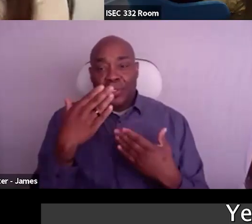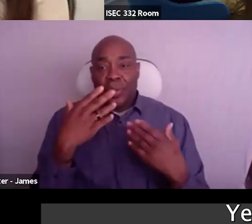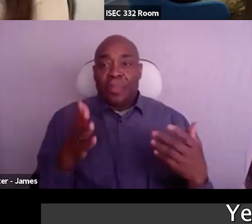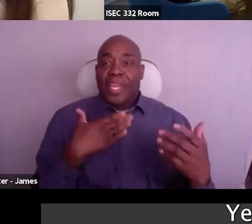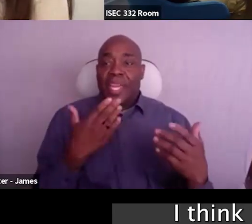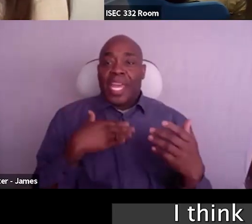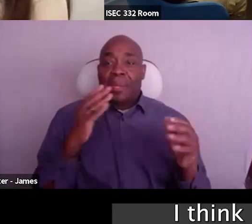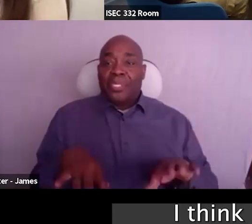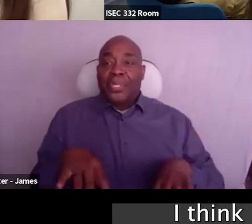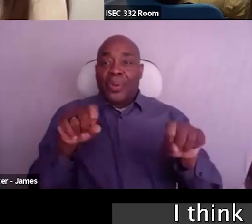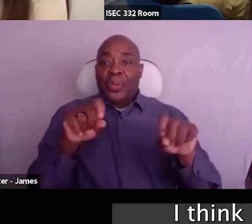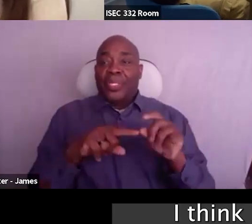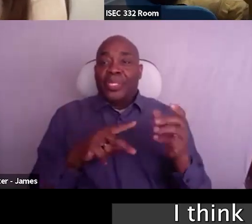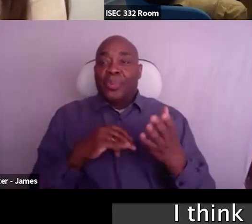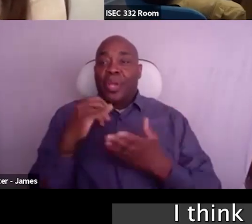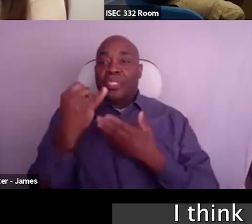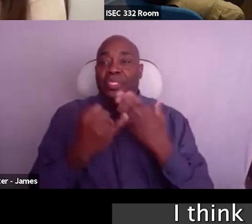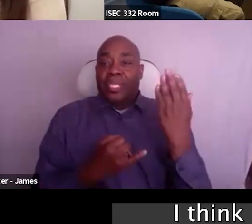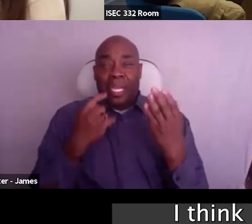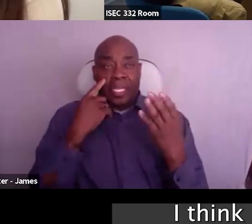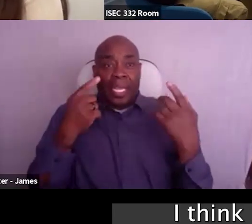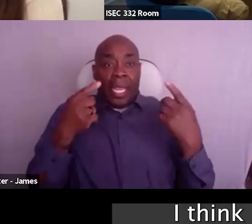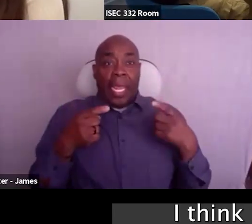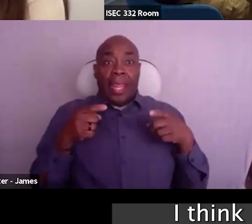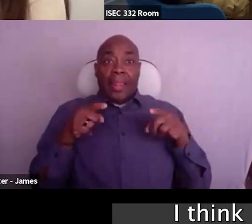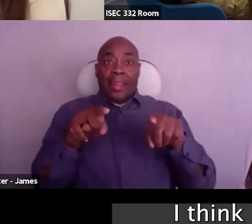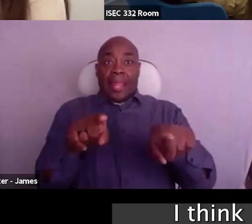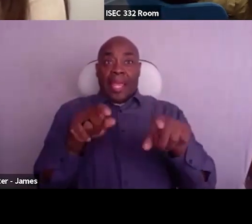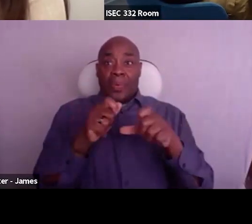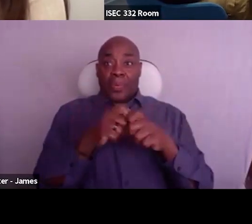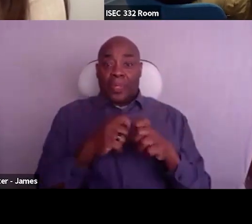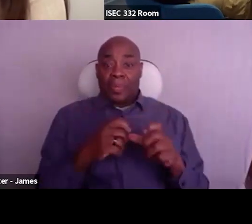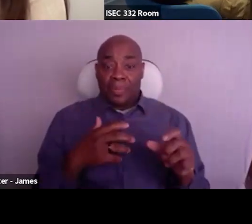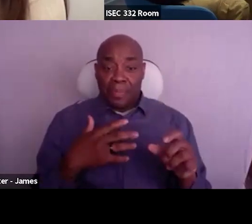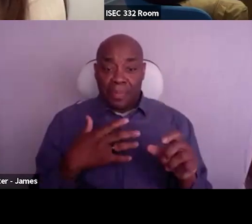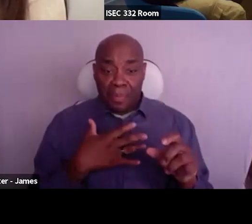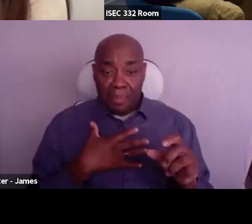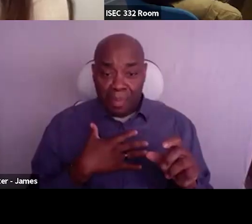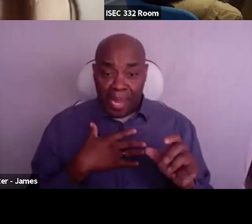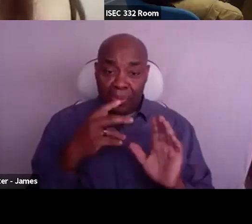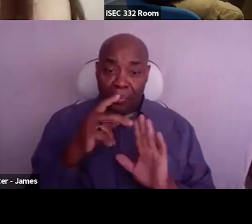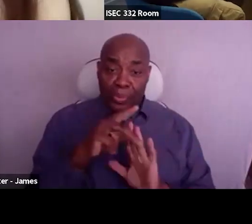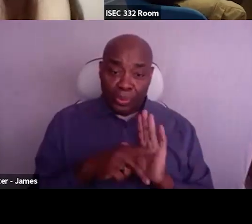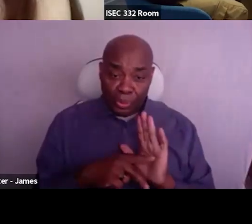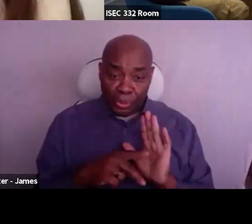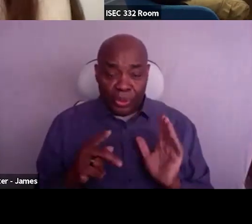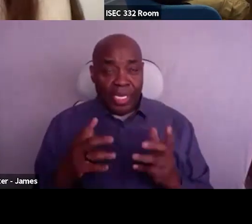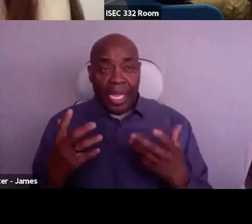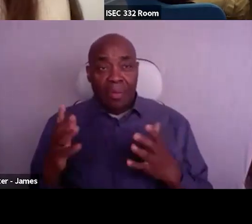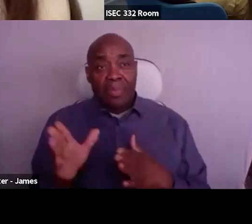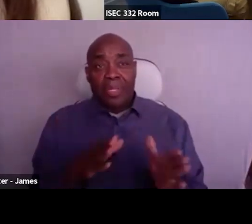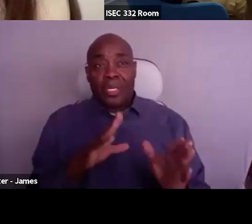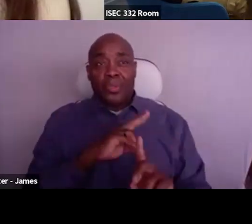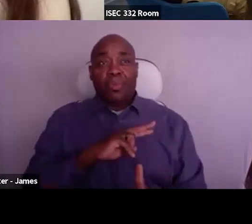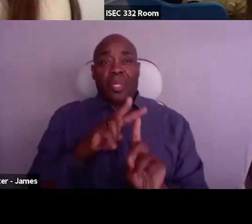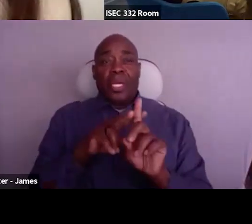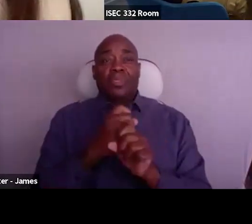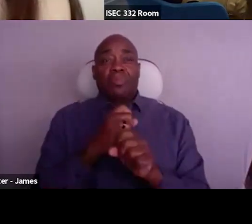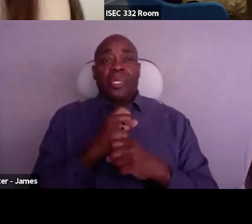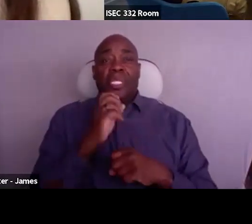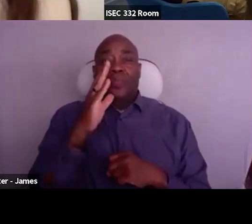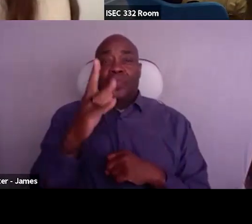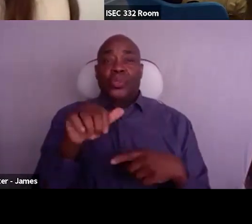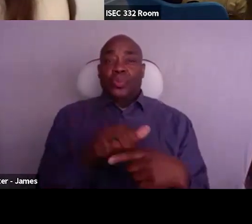this project. I think it aligns with a lot of my principles and what I plan to apply to my future practice as